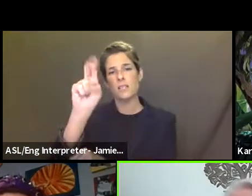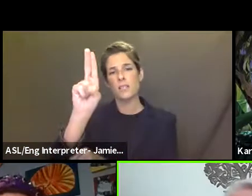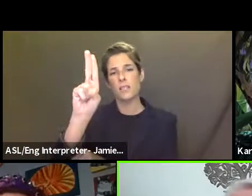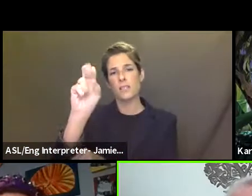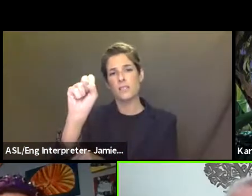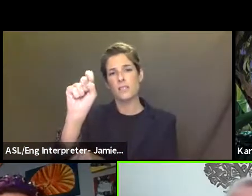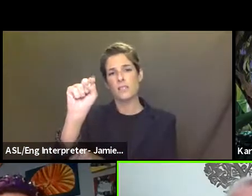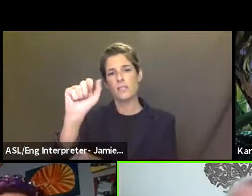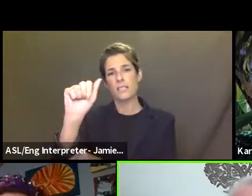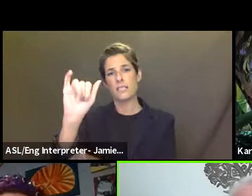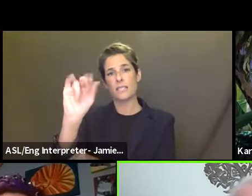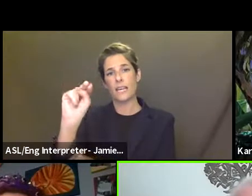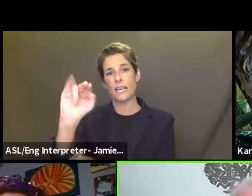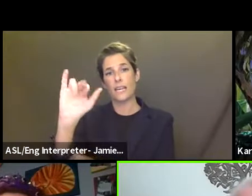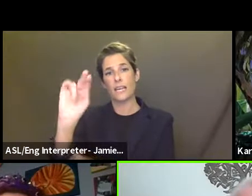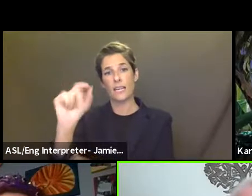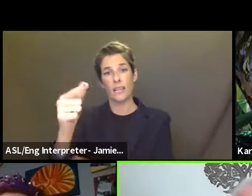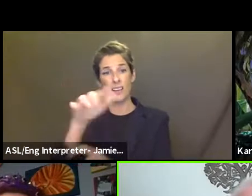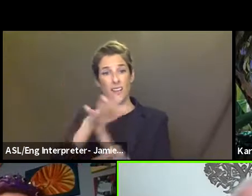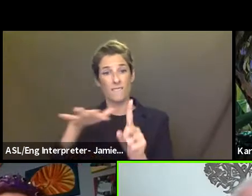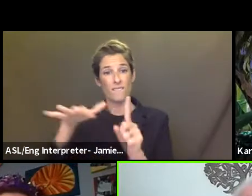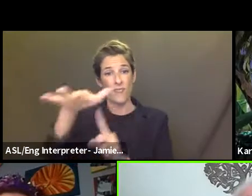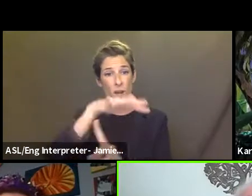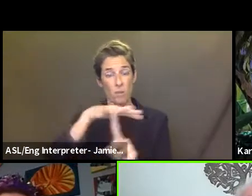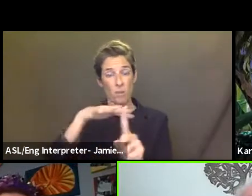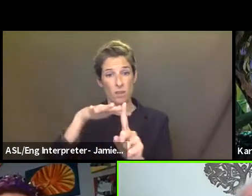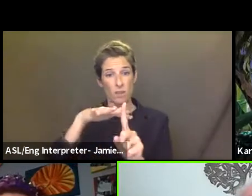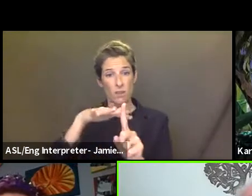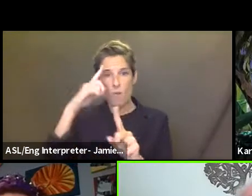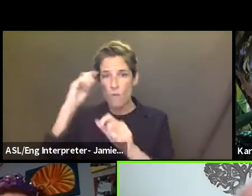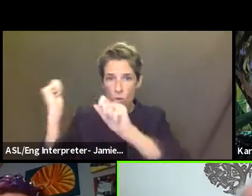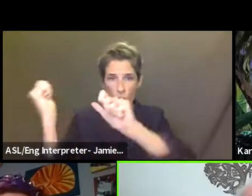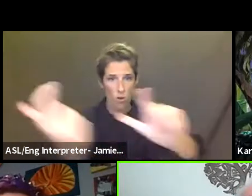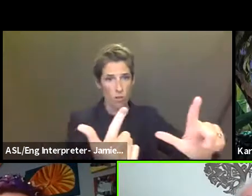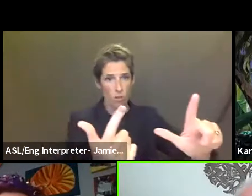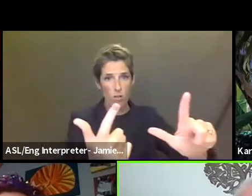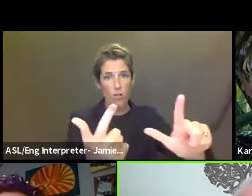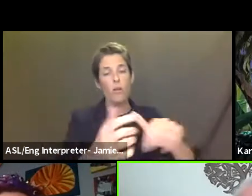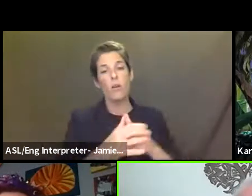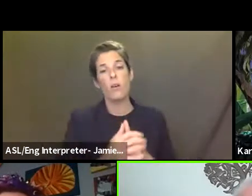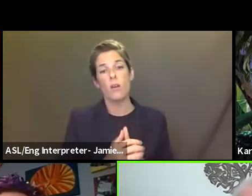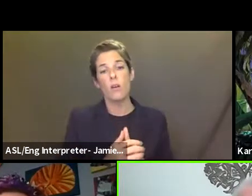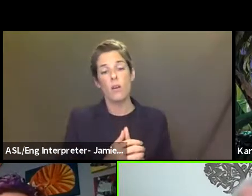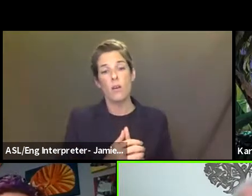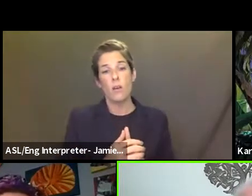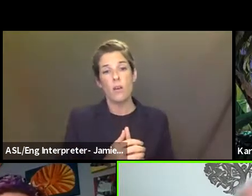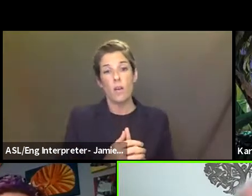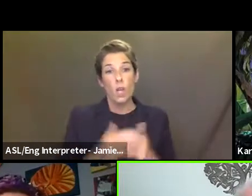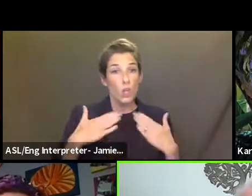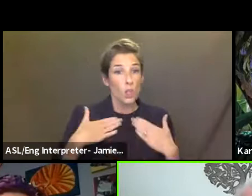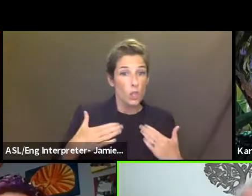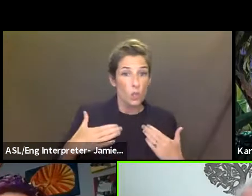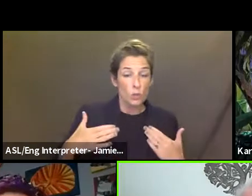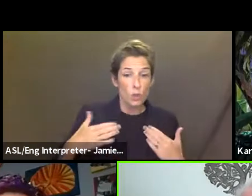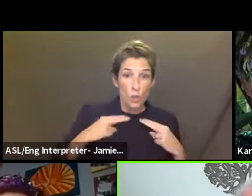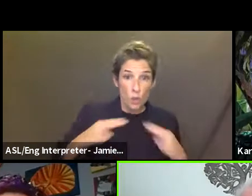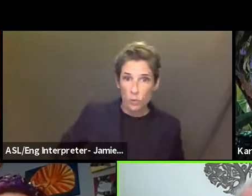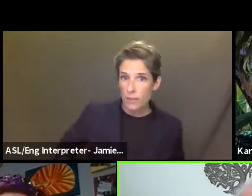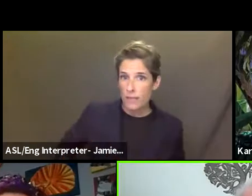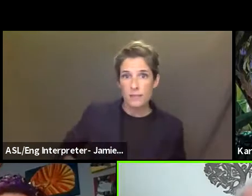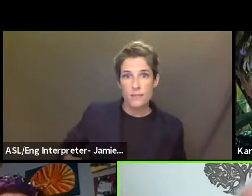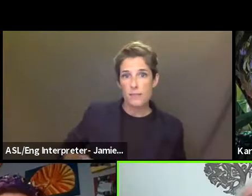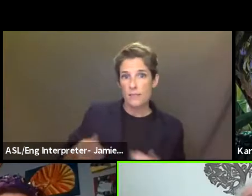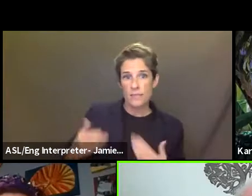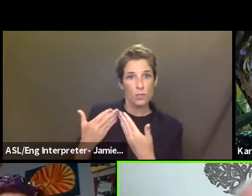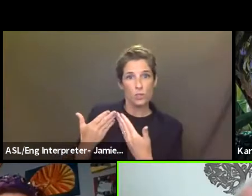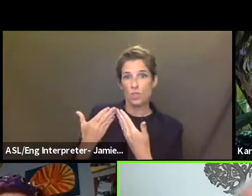all human beings to live in, but for people with disabilities, that sustaining